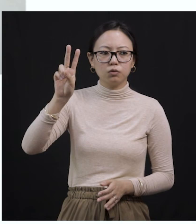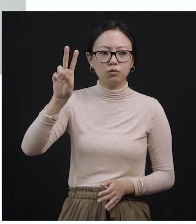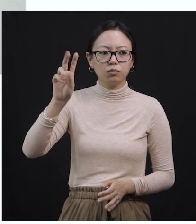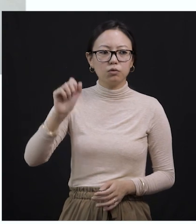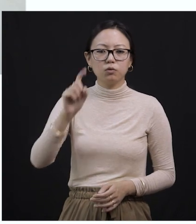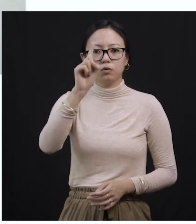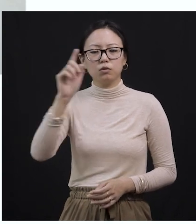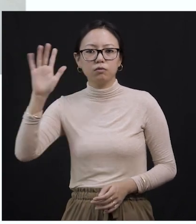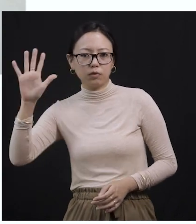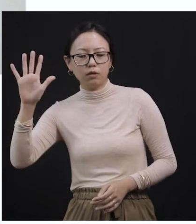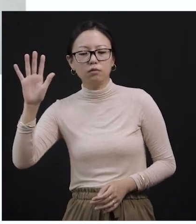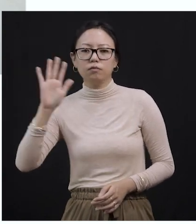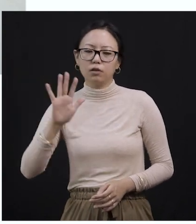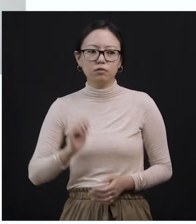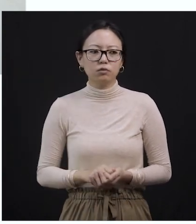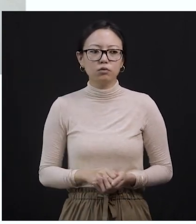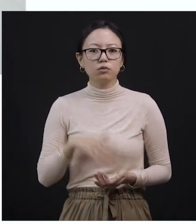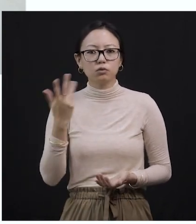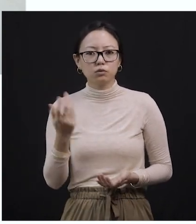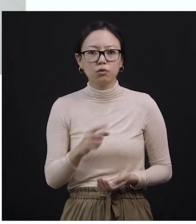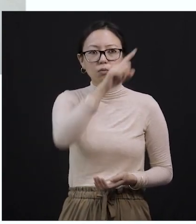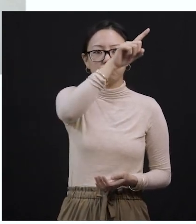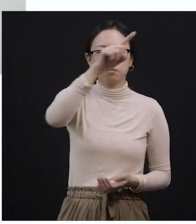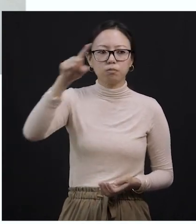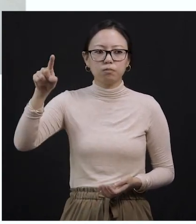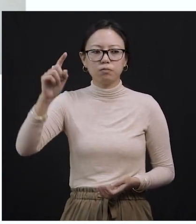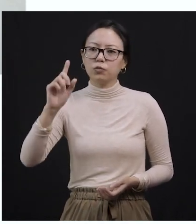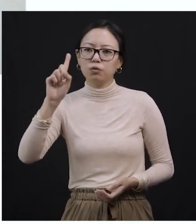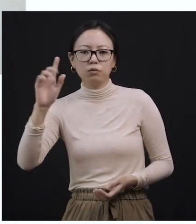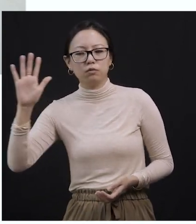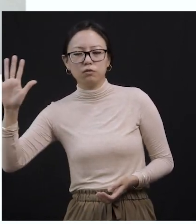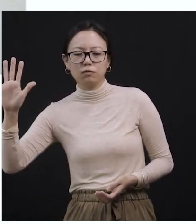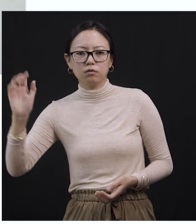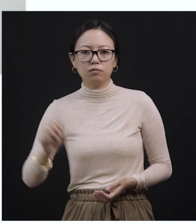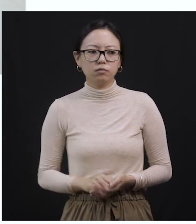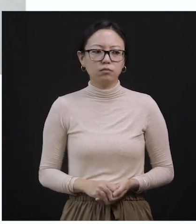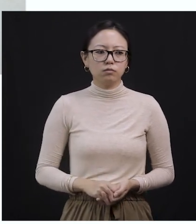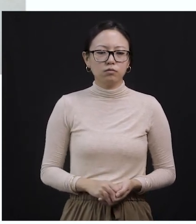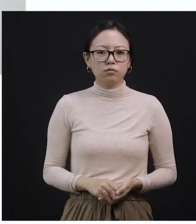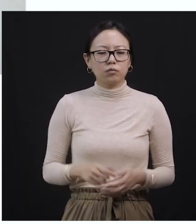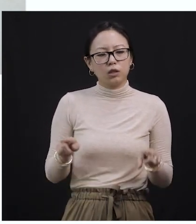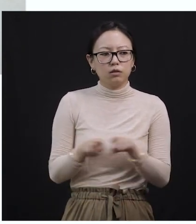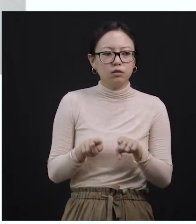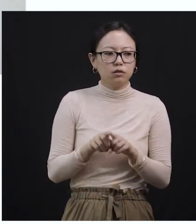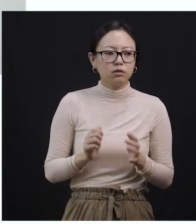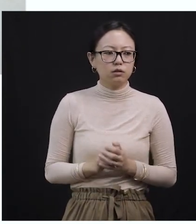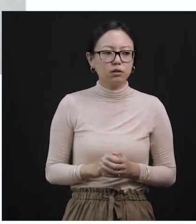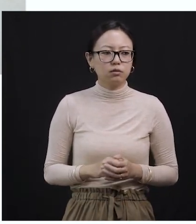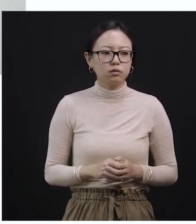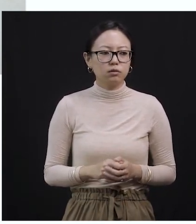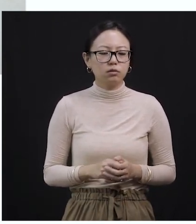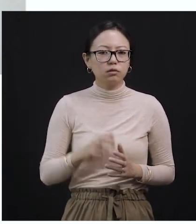is here. So we will draw a line from these bottles to the number 15. In the same way, for the second